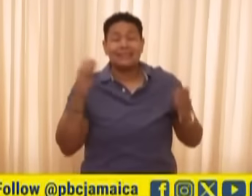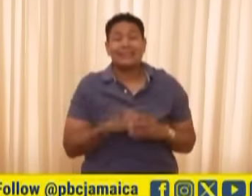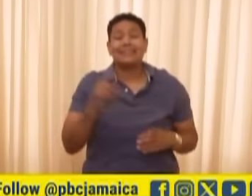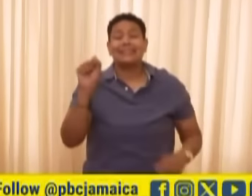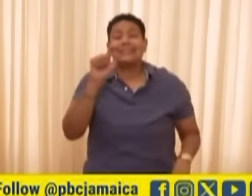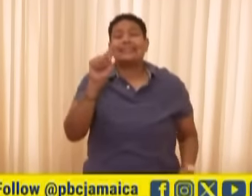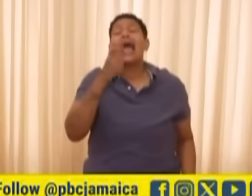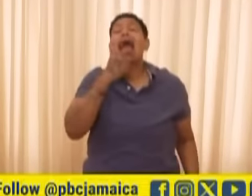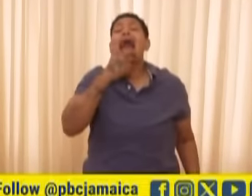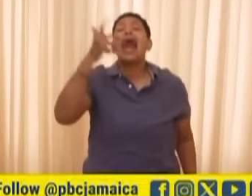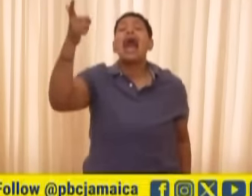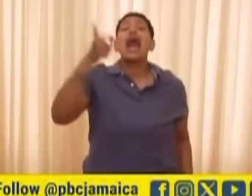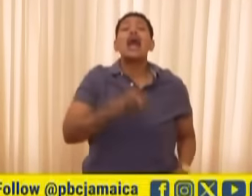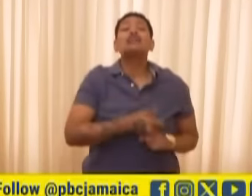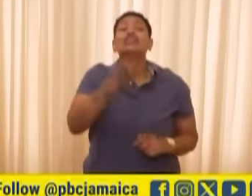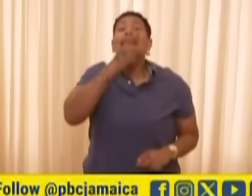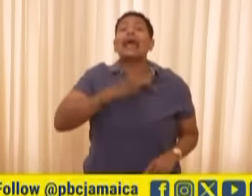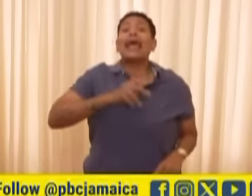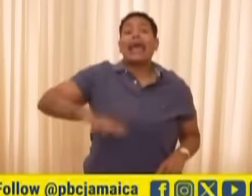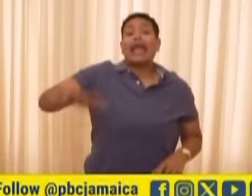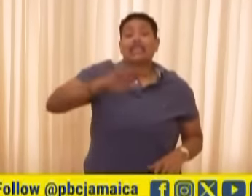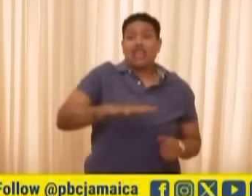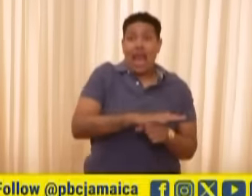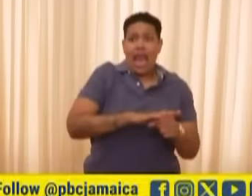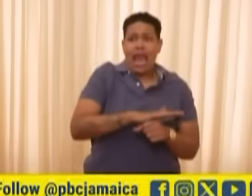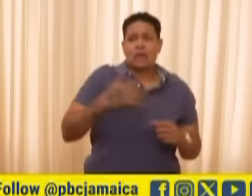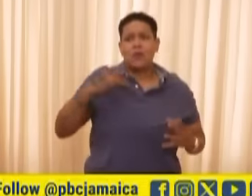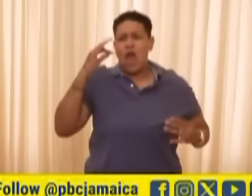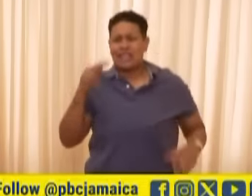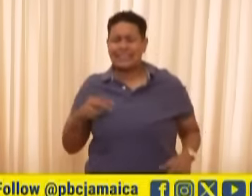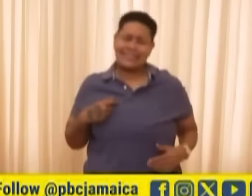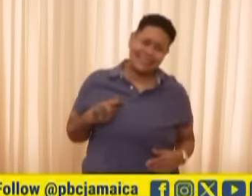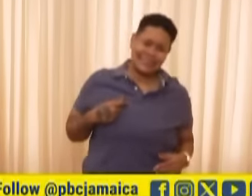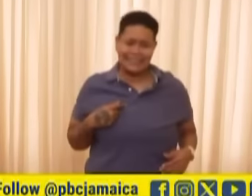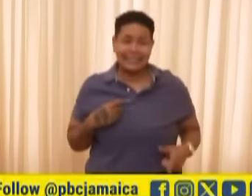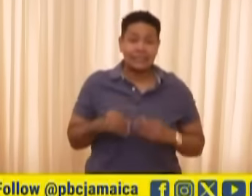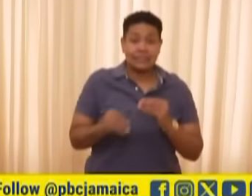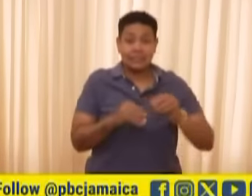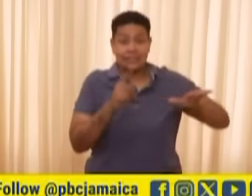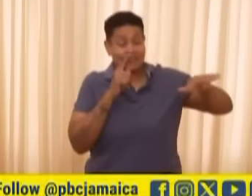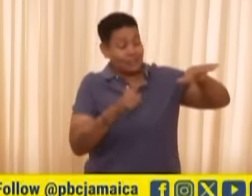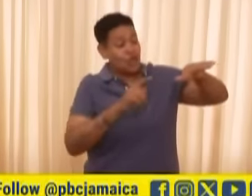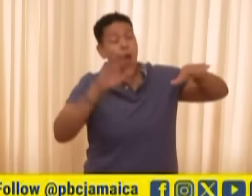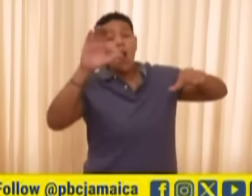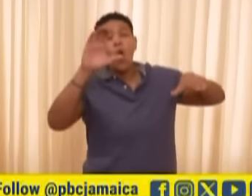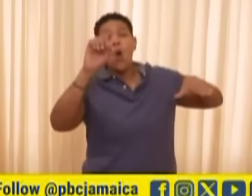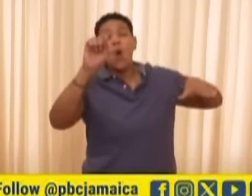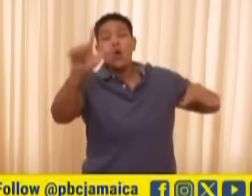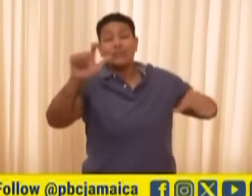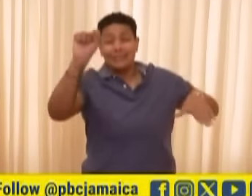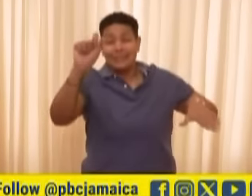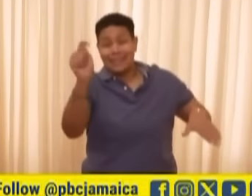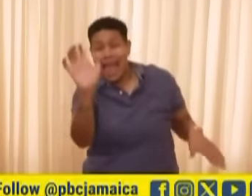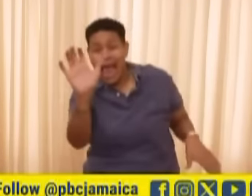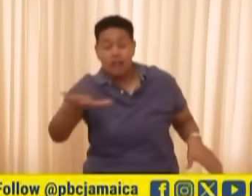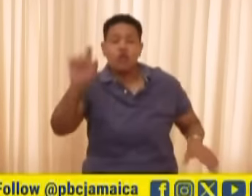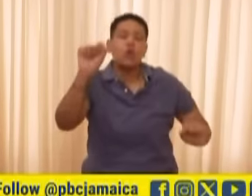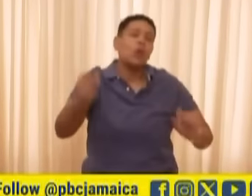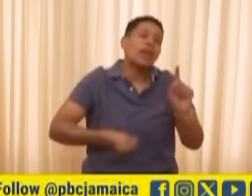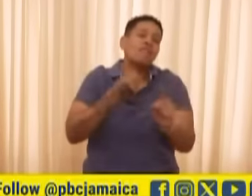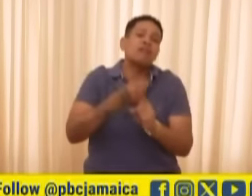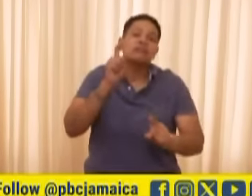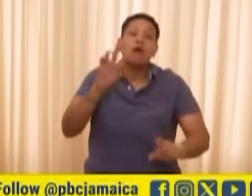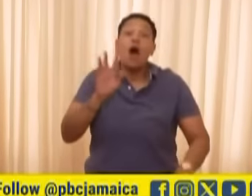the St. Andrew, Kingston area, even coastal St. Catherine, that could be affected